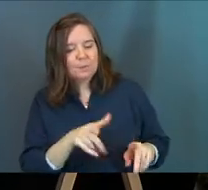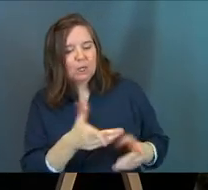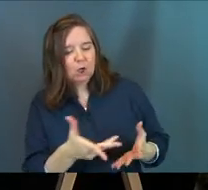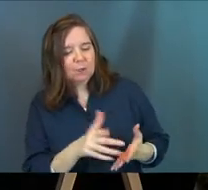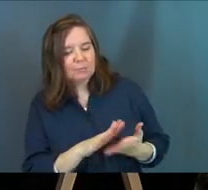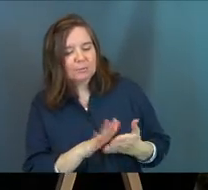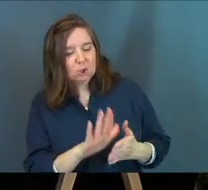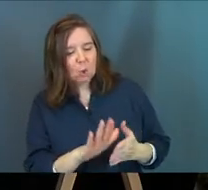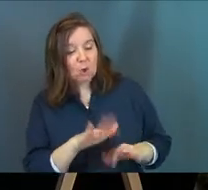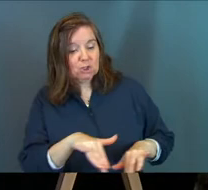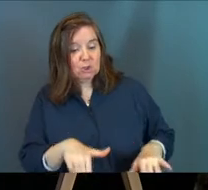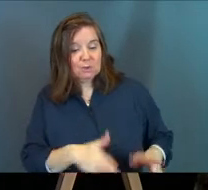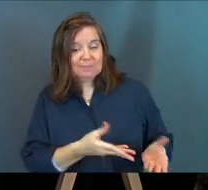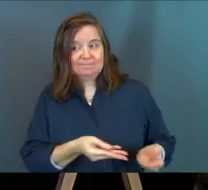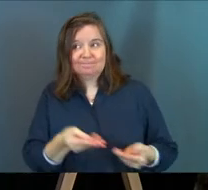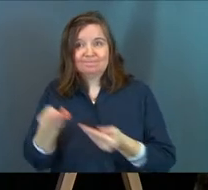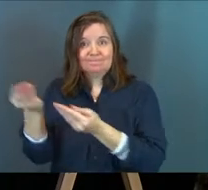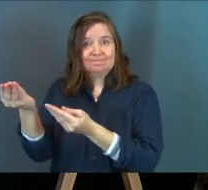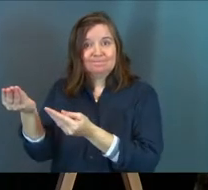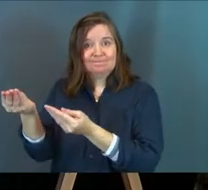right here called your children?